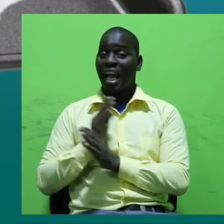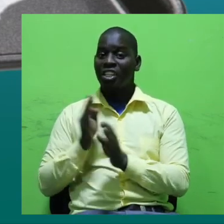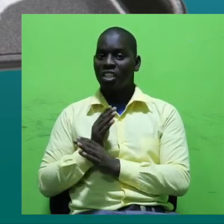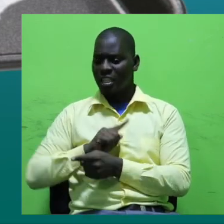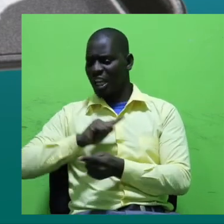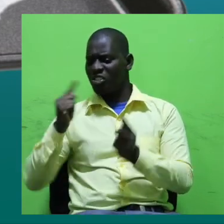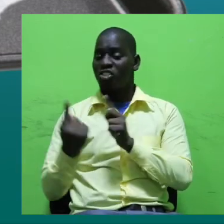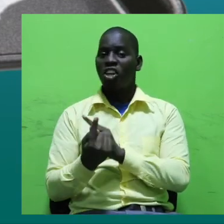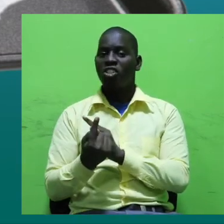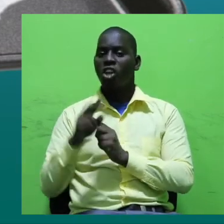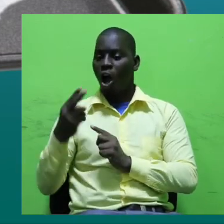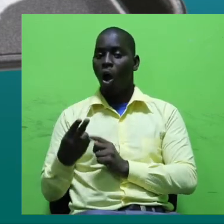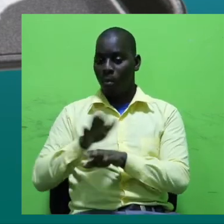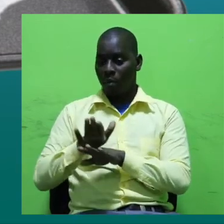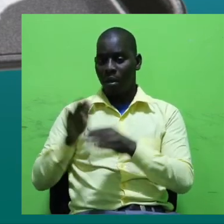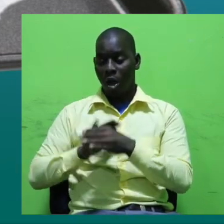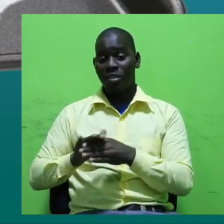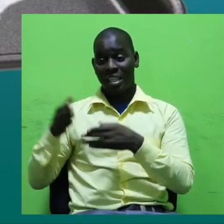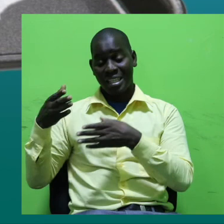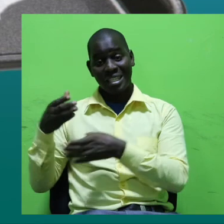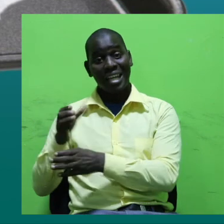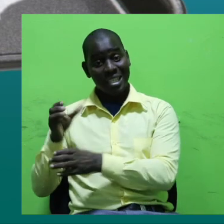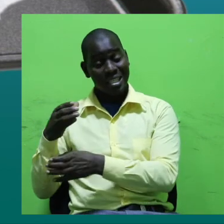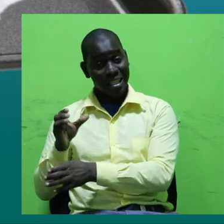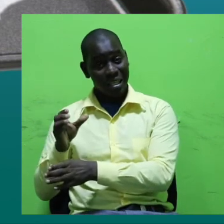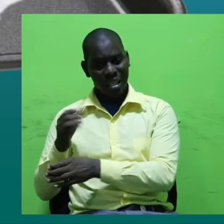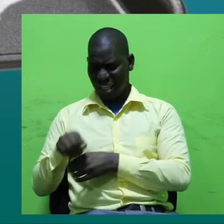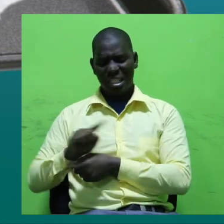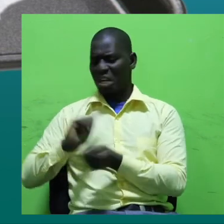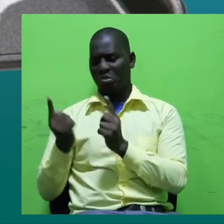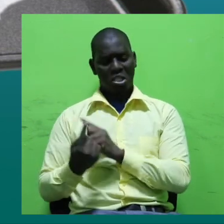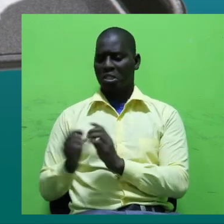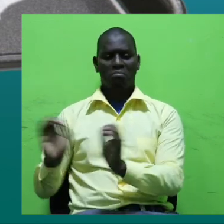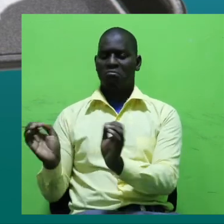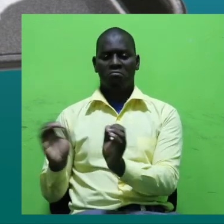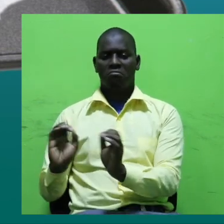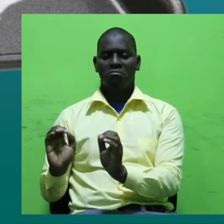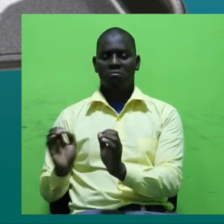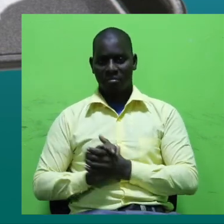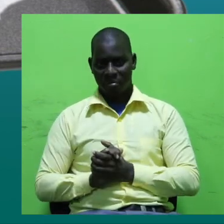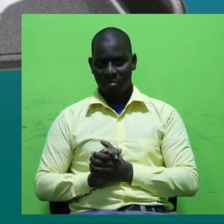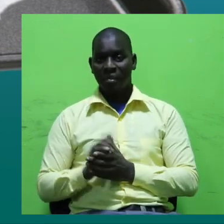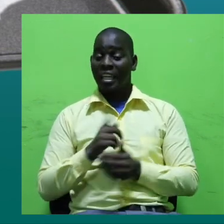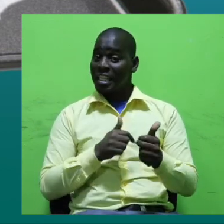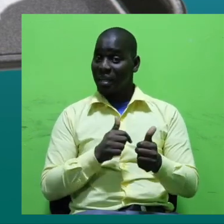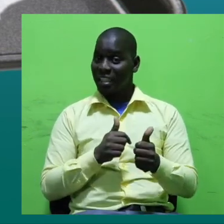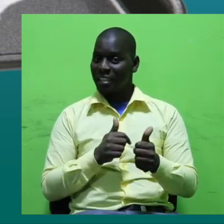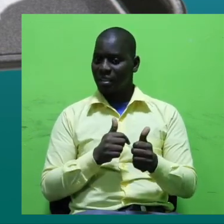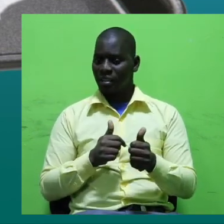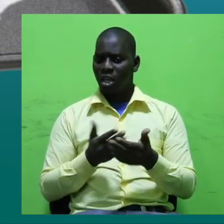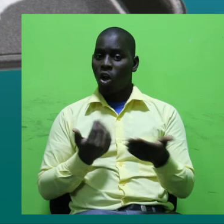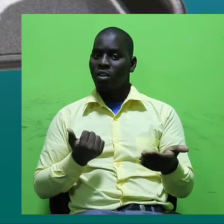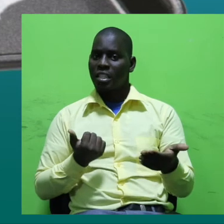the millipede will move, to the damp or dry soil. The direction in which the millipedes